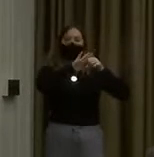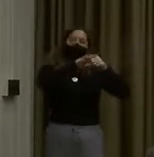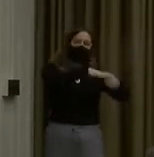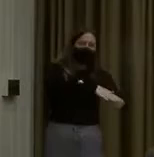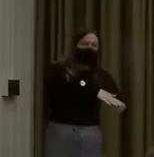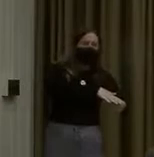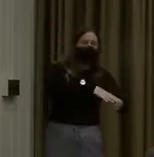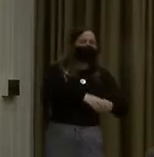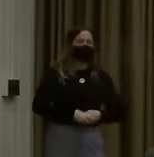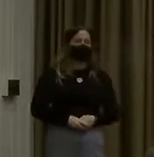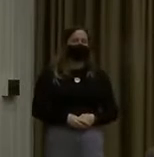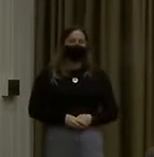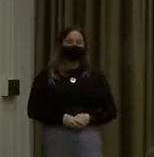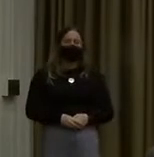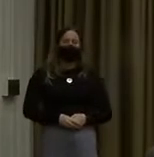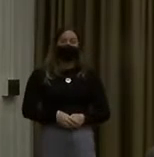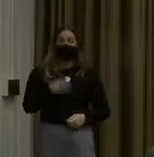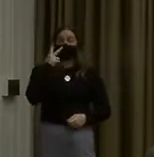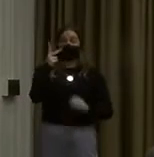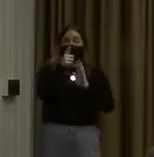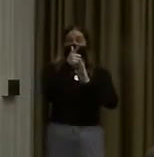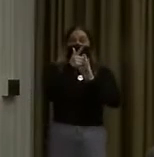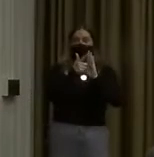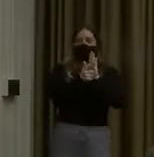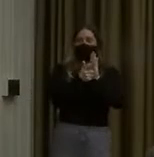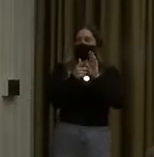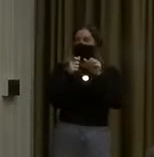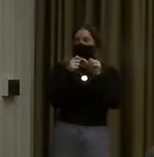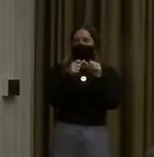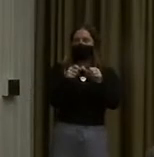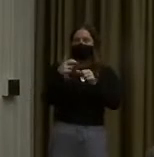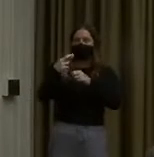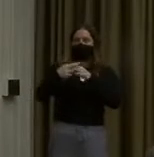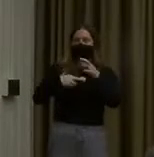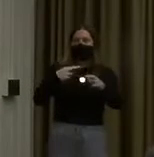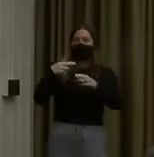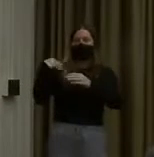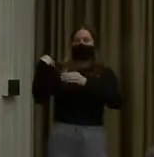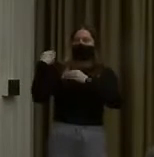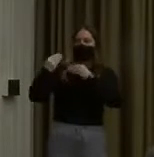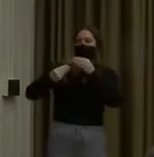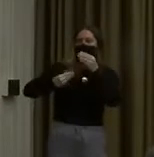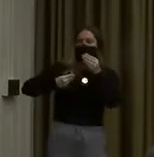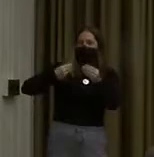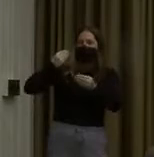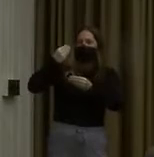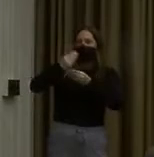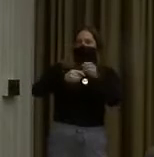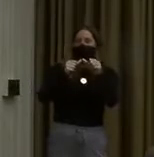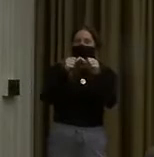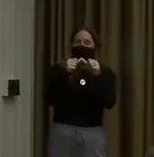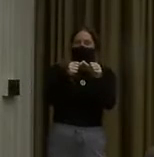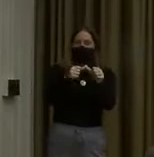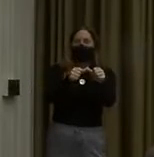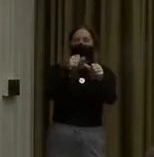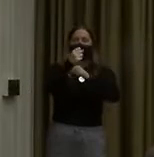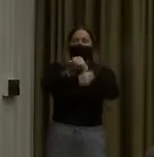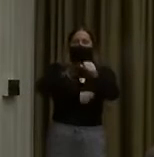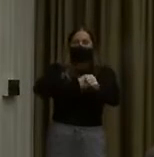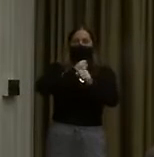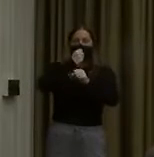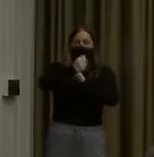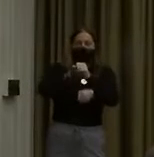health. Well, we saw these laws being recycled from one generation to the next, one century to the next, from